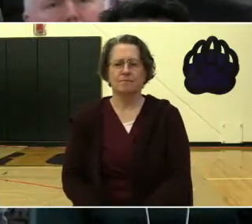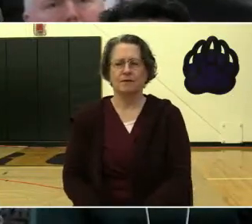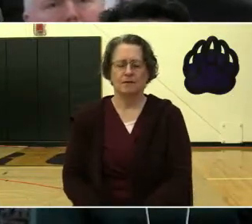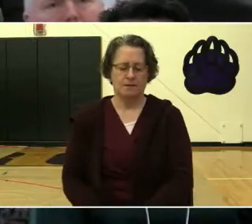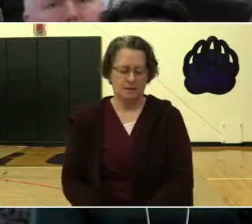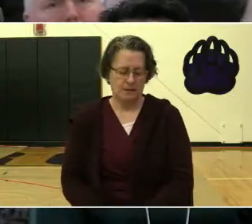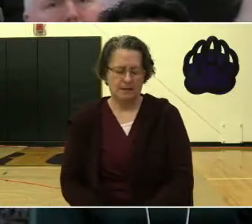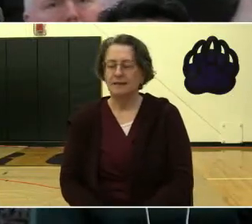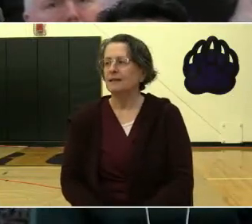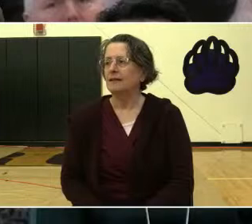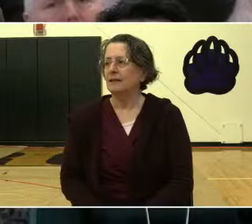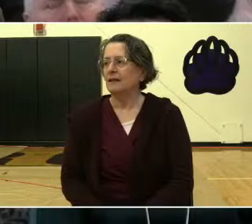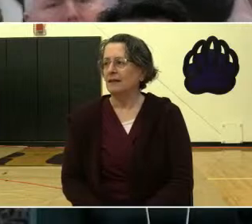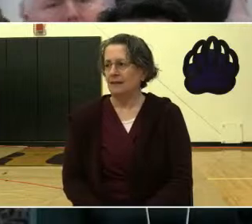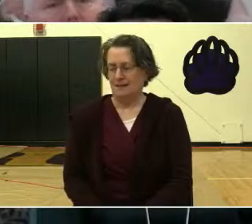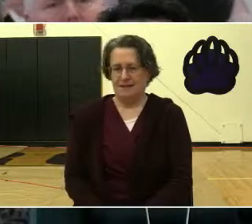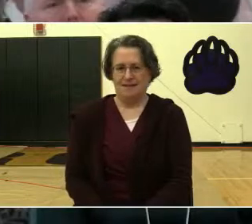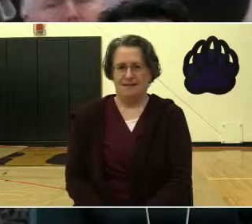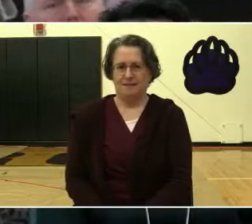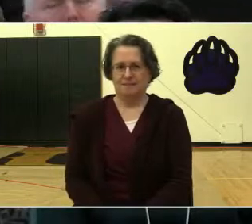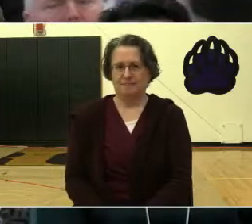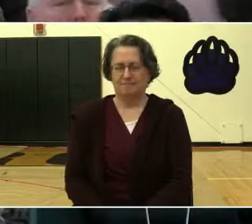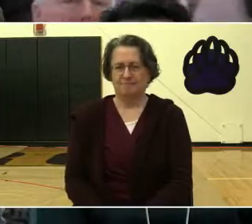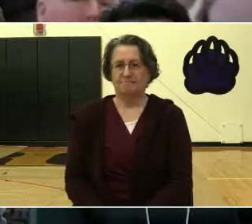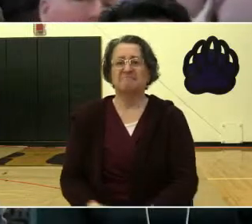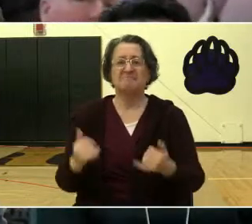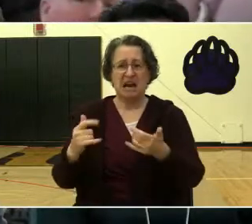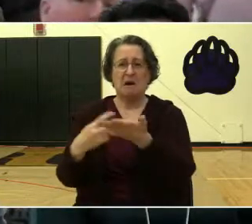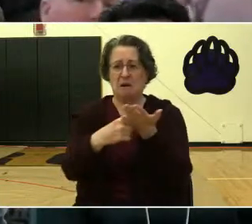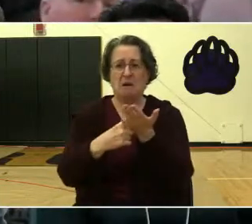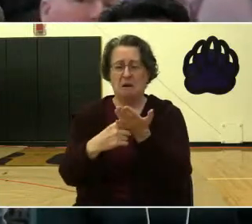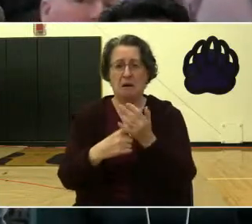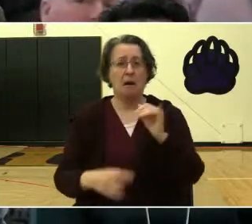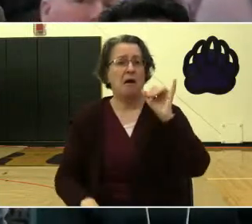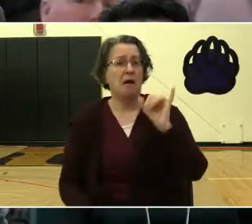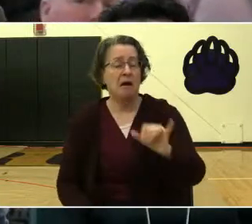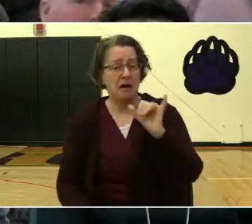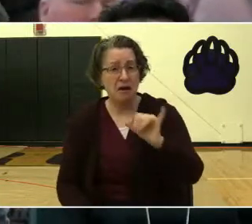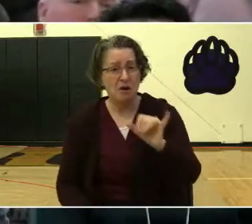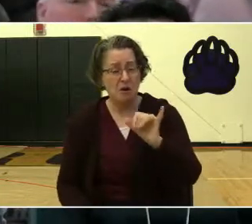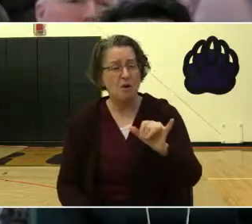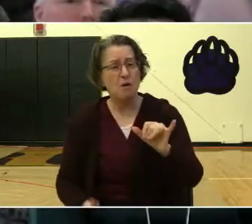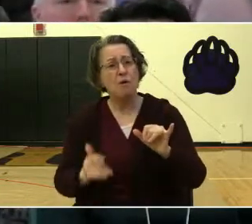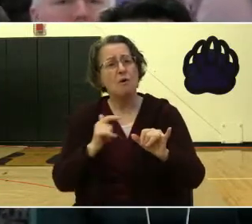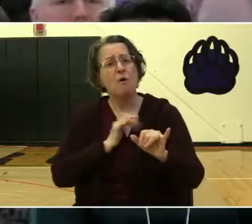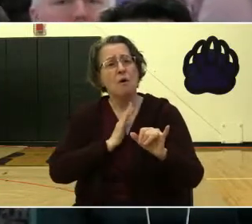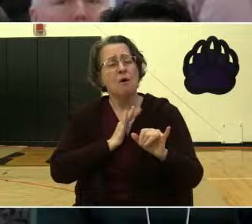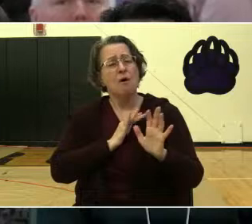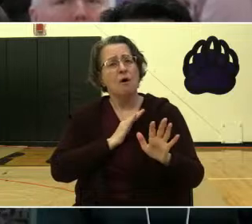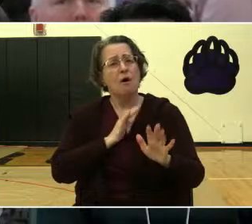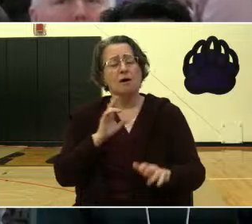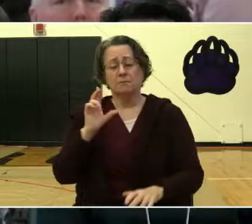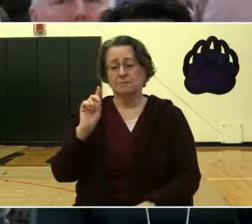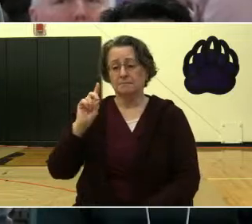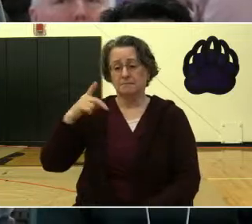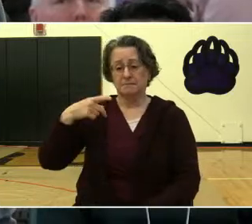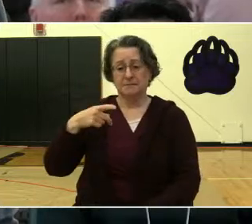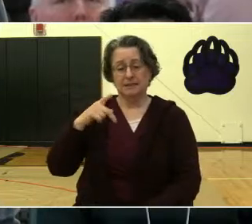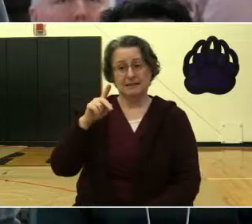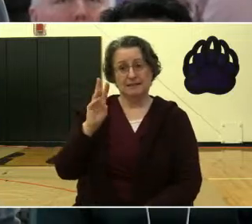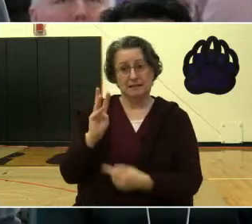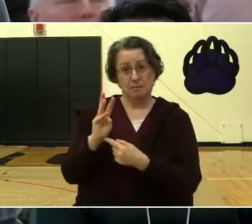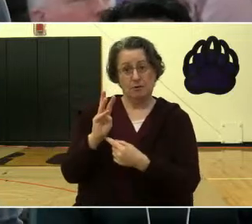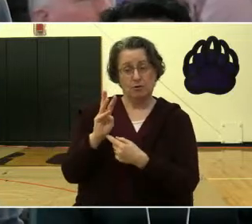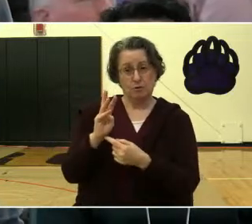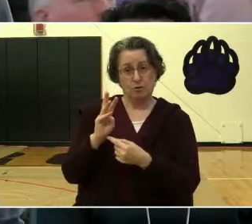um I'm I'm happy to hear that the way that DPW is looking at Capital Road Improvement projects